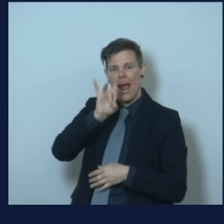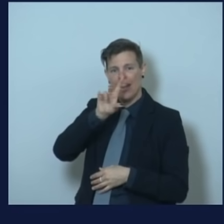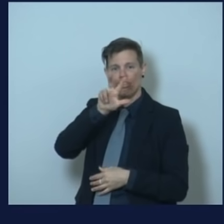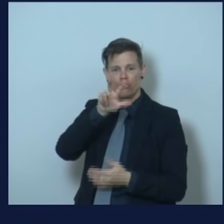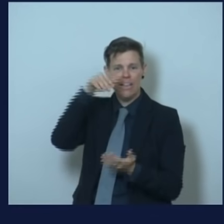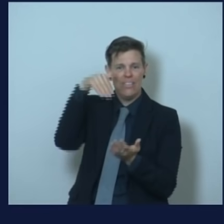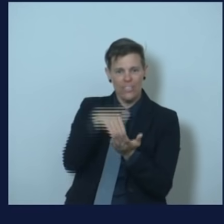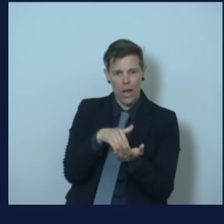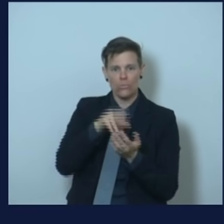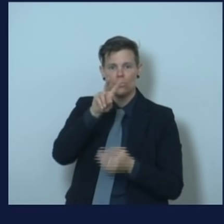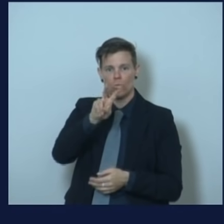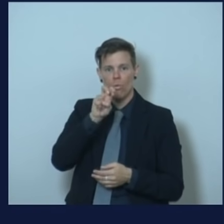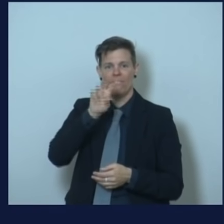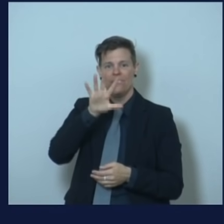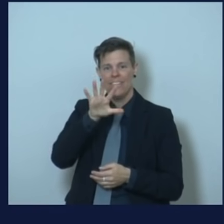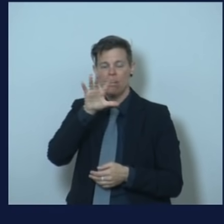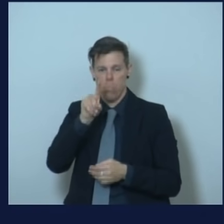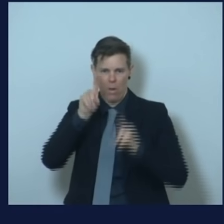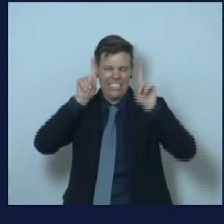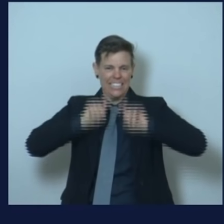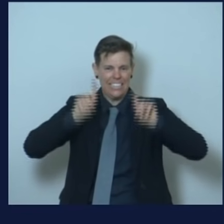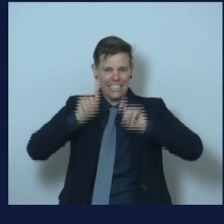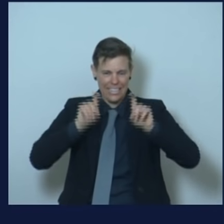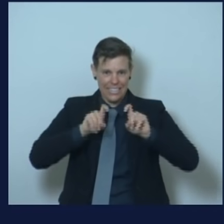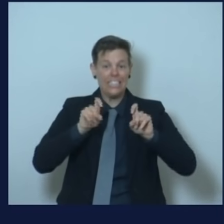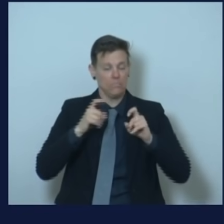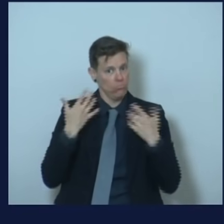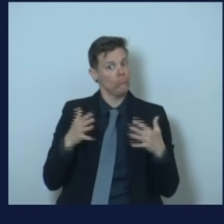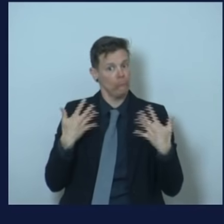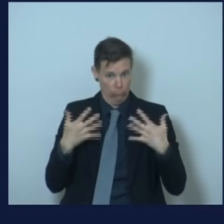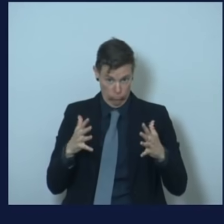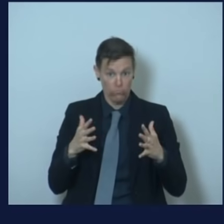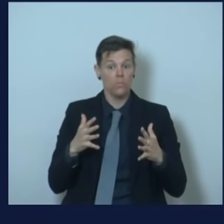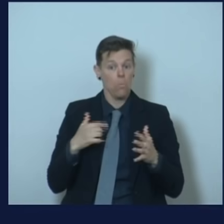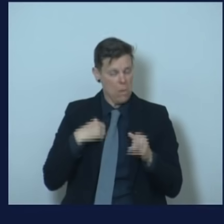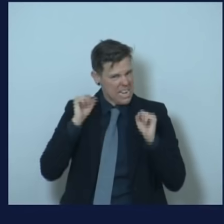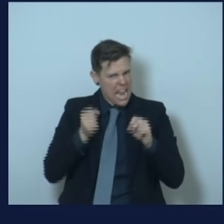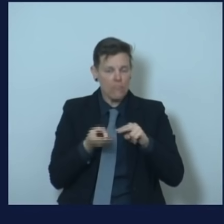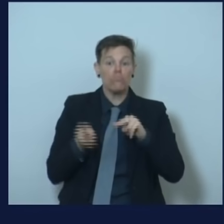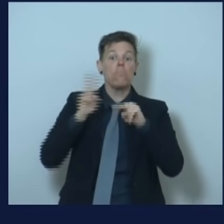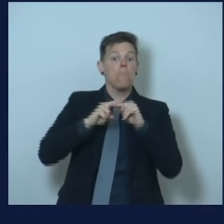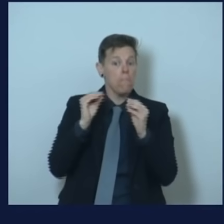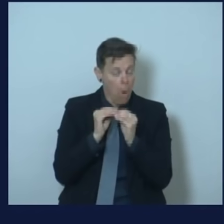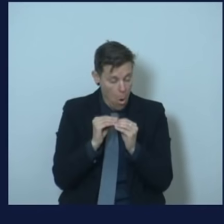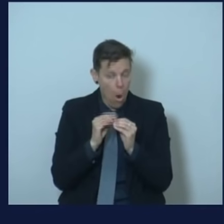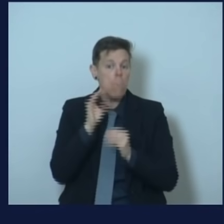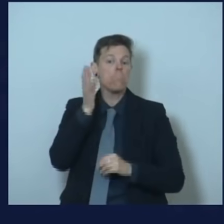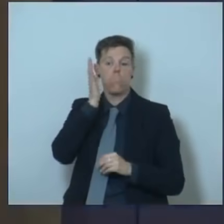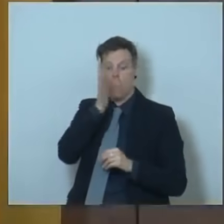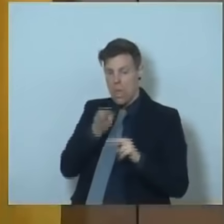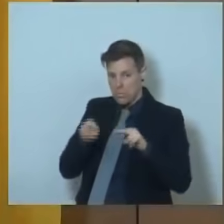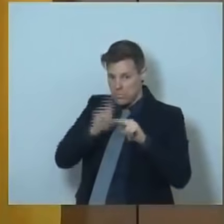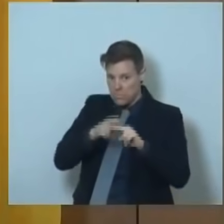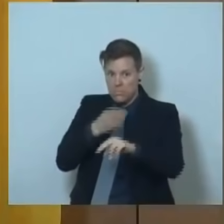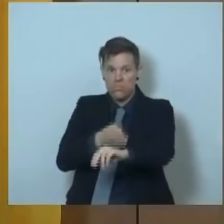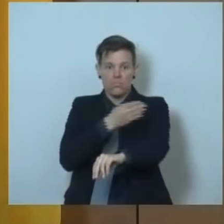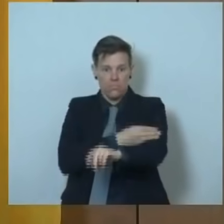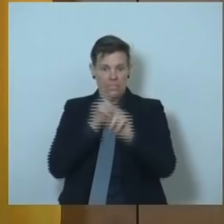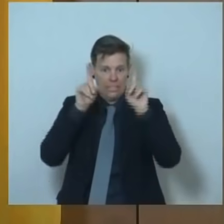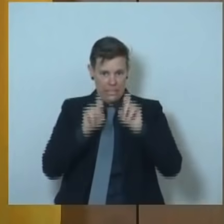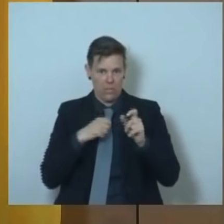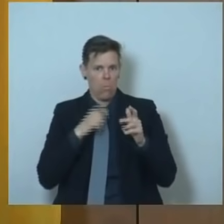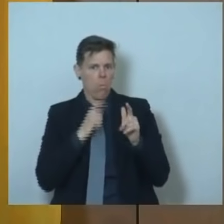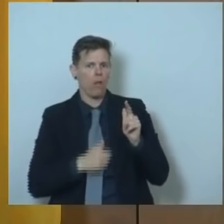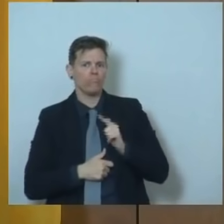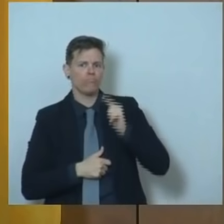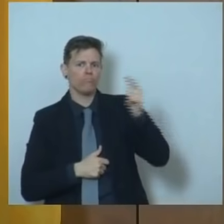83,251 tests. We can do more tests, we can do better, and you're going to hear from, of course, Secretary Kunkel, who leads that effort, making sure that